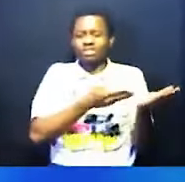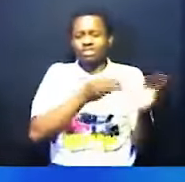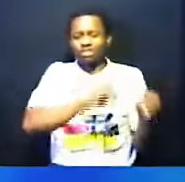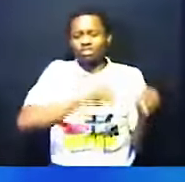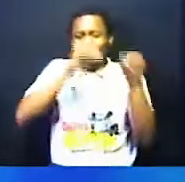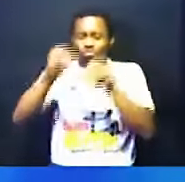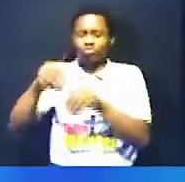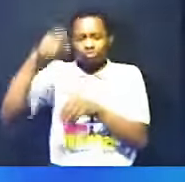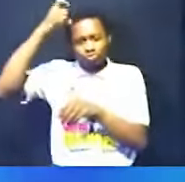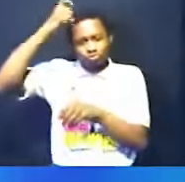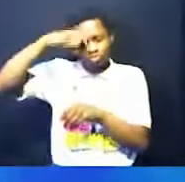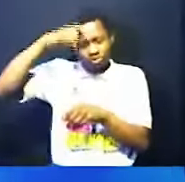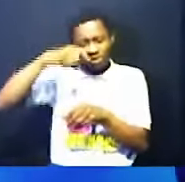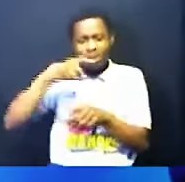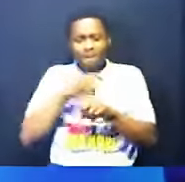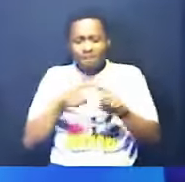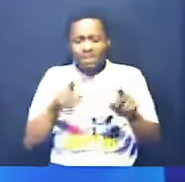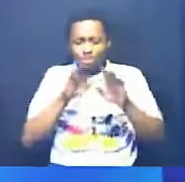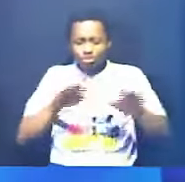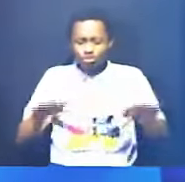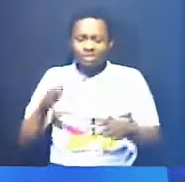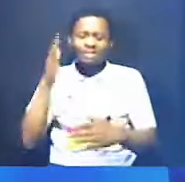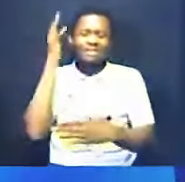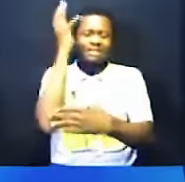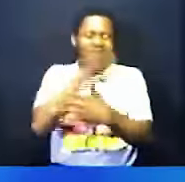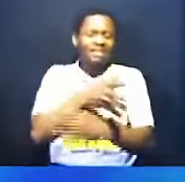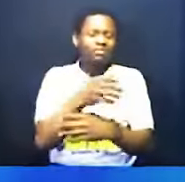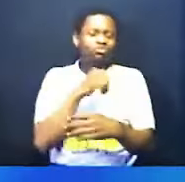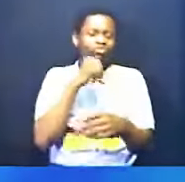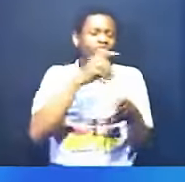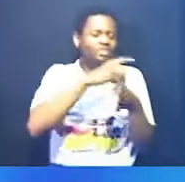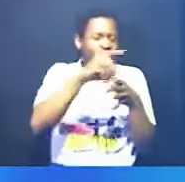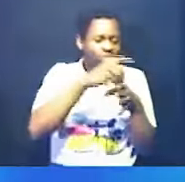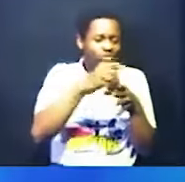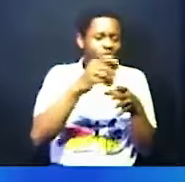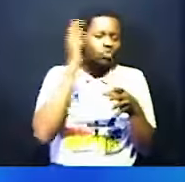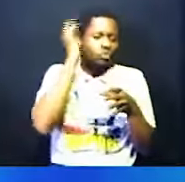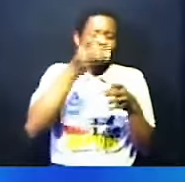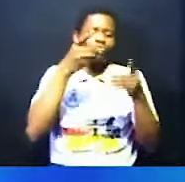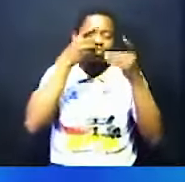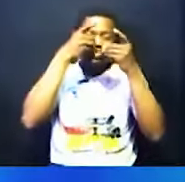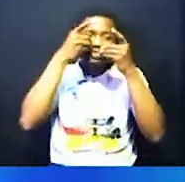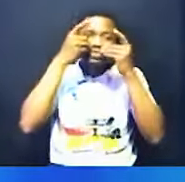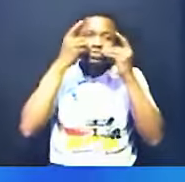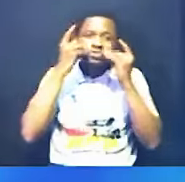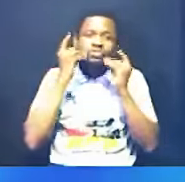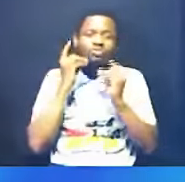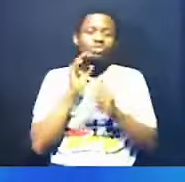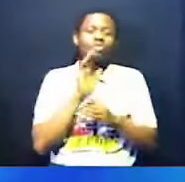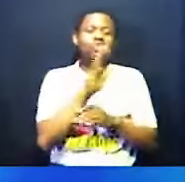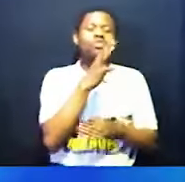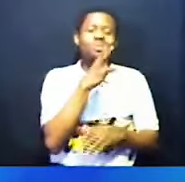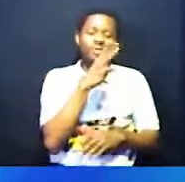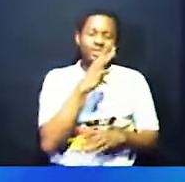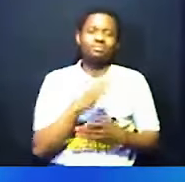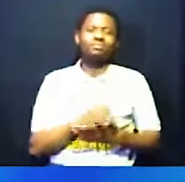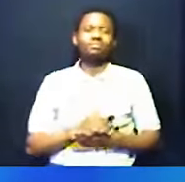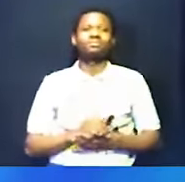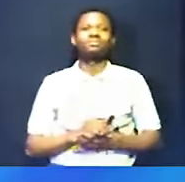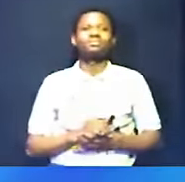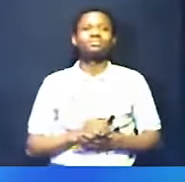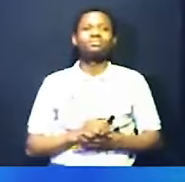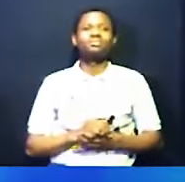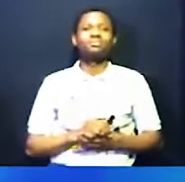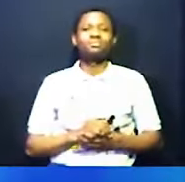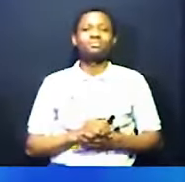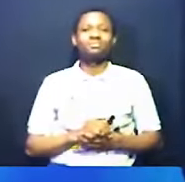a child left undisciplined disgraces its mother. I'm sure